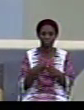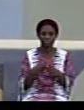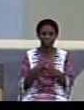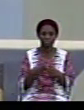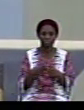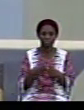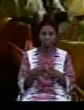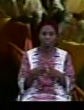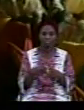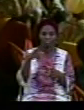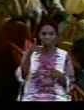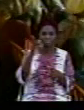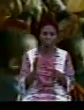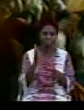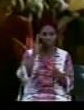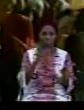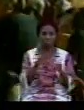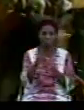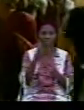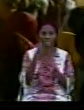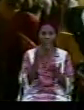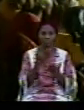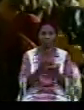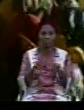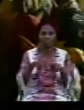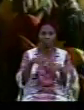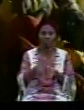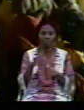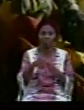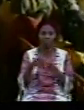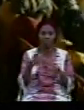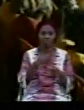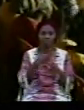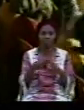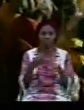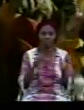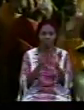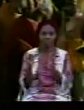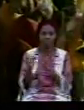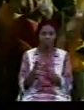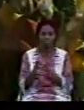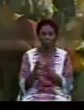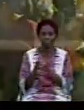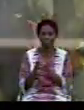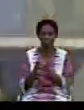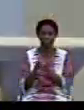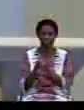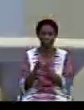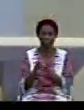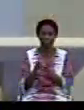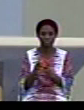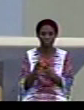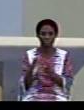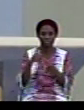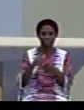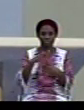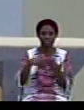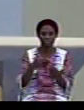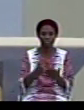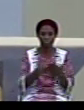tonight in the name of Jesus. We wholeheartedly and warmly